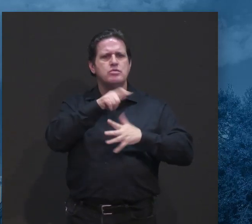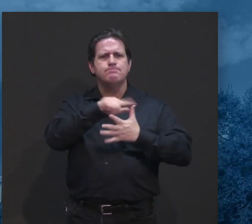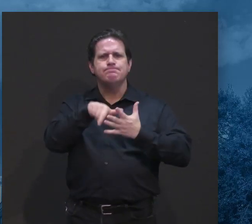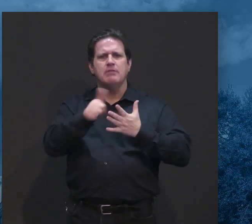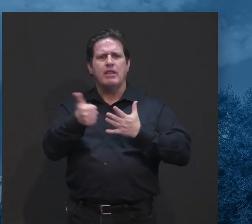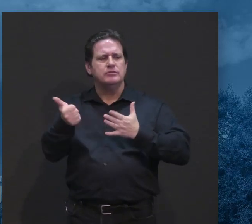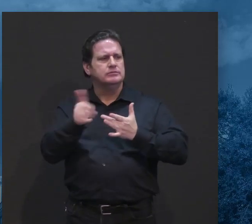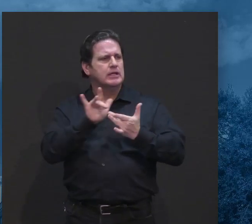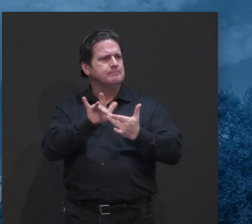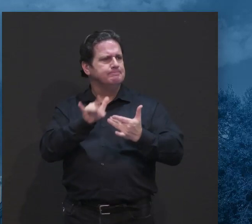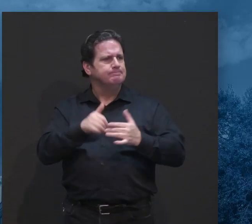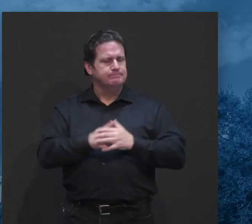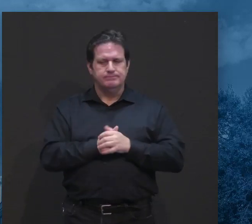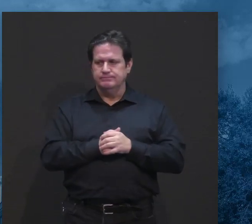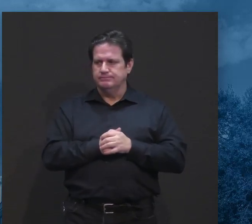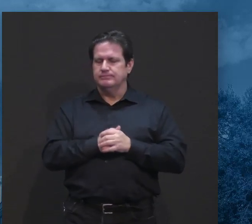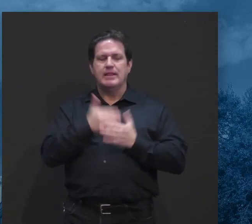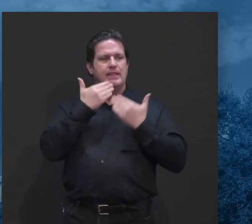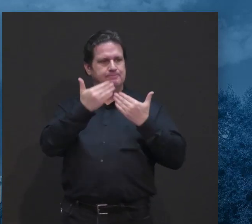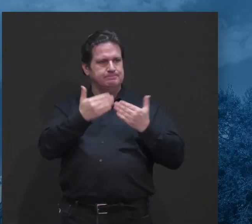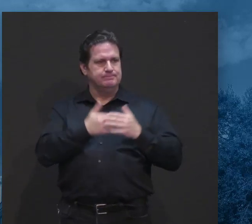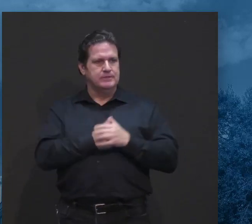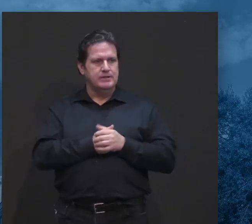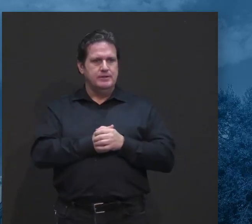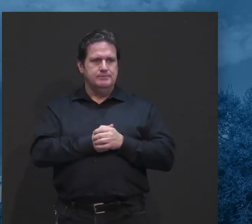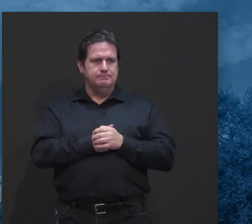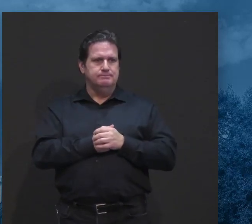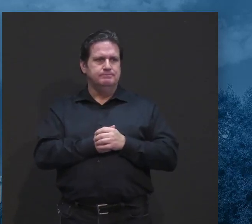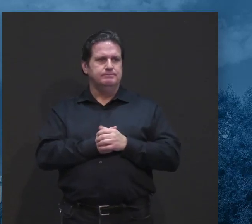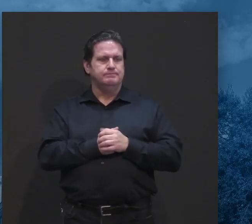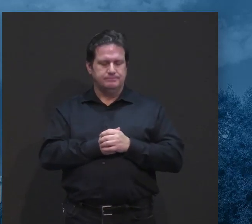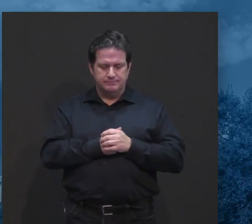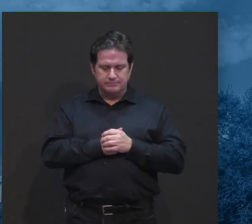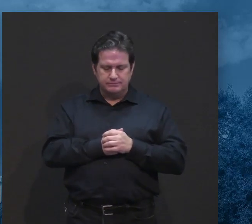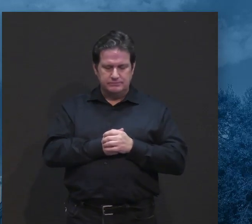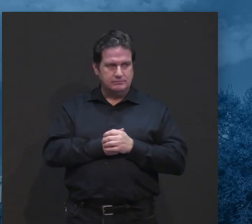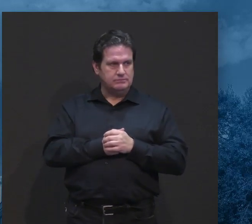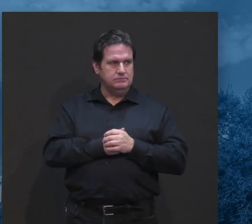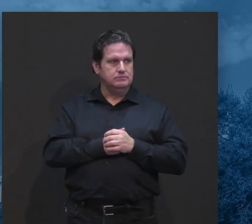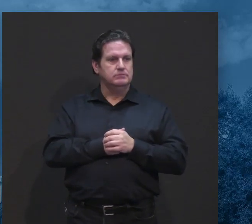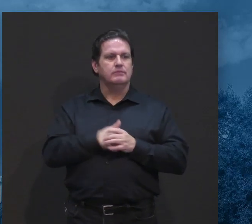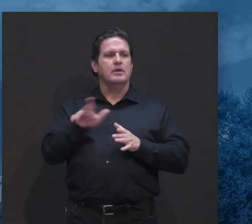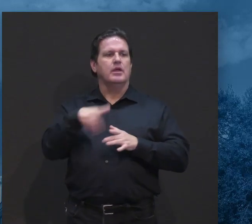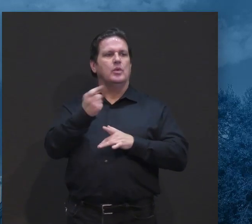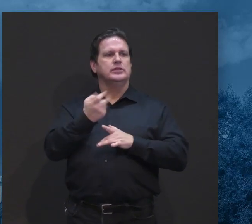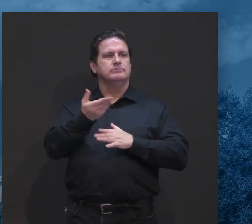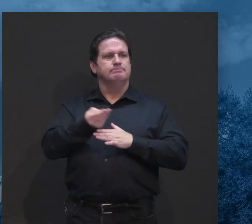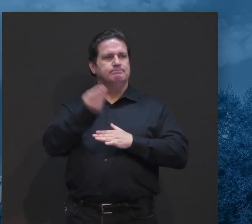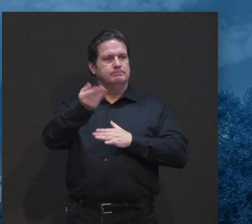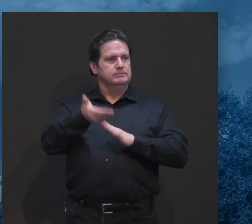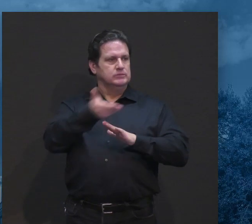Thank you both. Thank you very much. Thanks for coming. We have some pre-submitted questions.